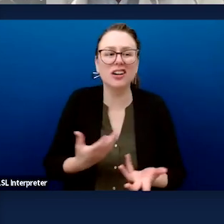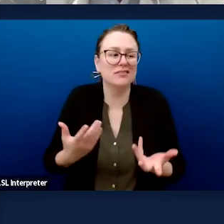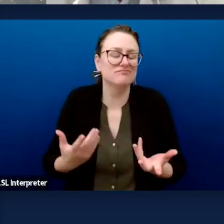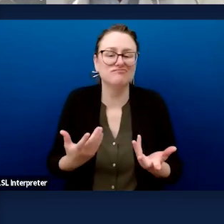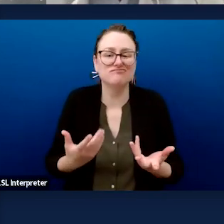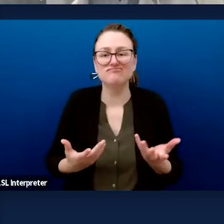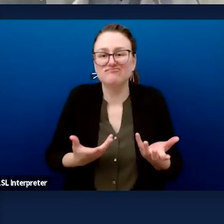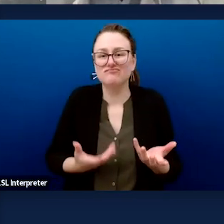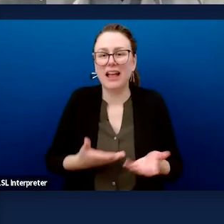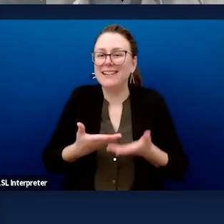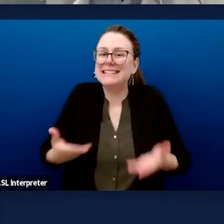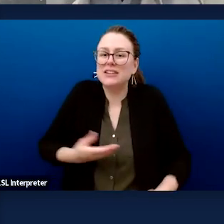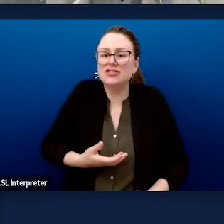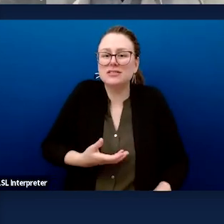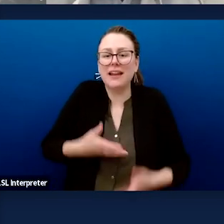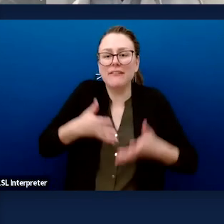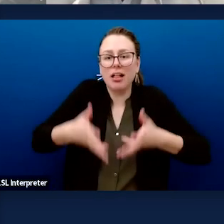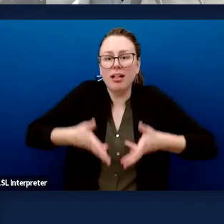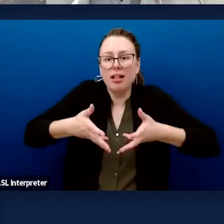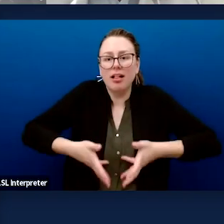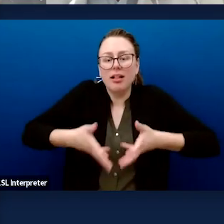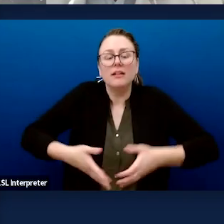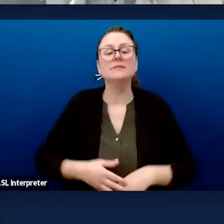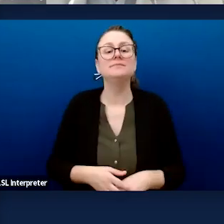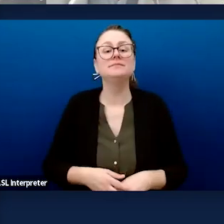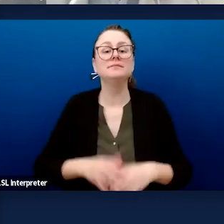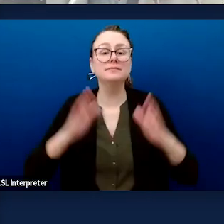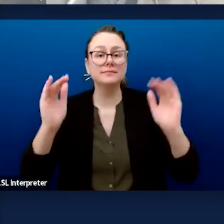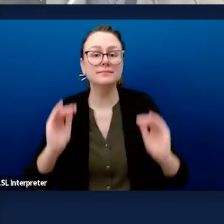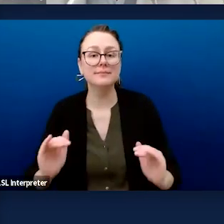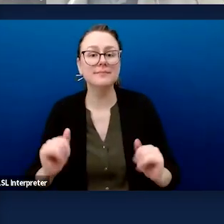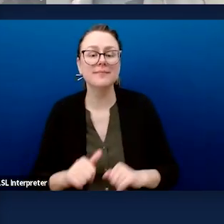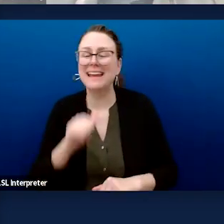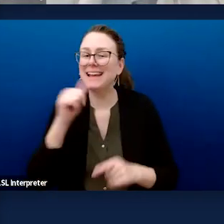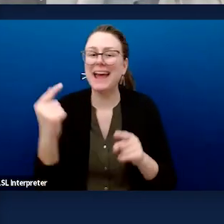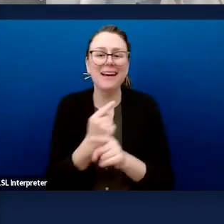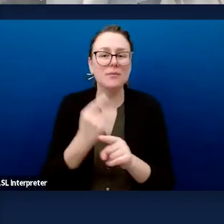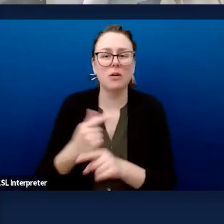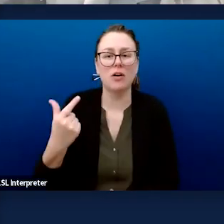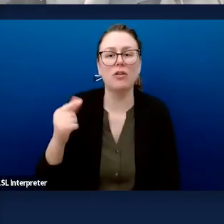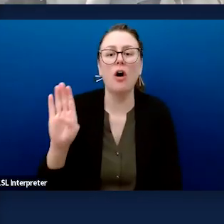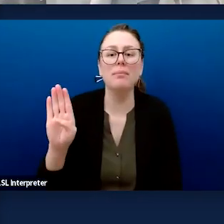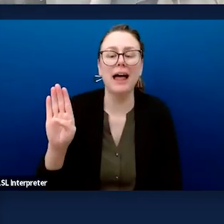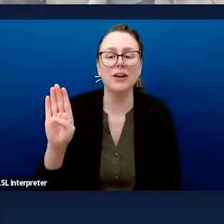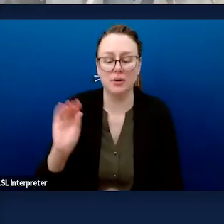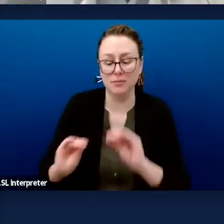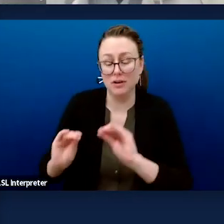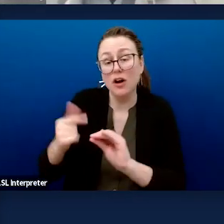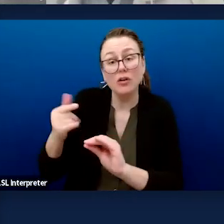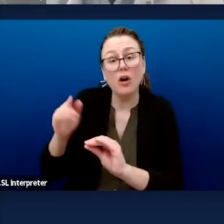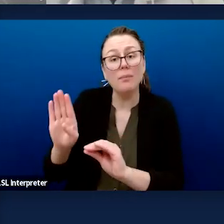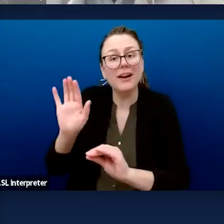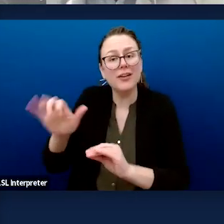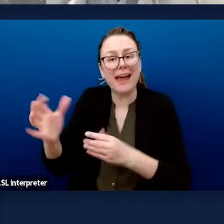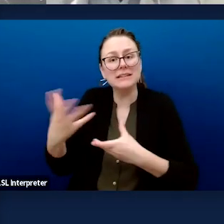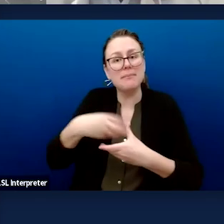of that. Abnormal gallbladder motility. So your gallbladder is part of your bowels down in